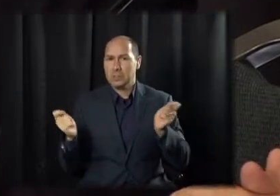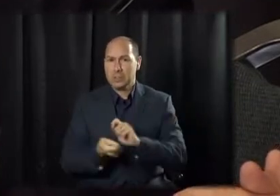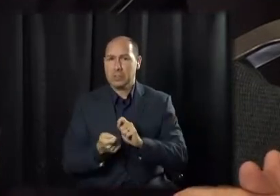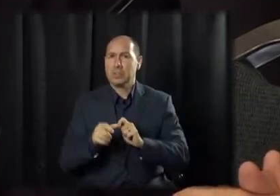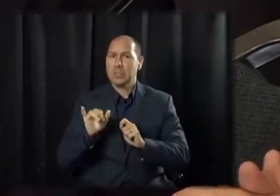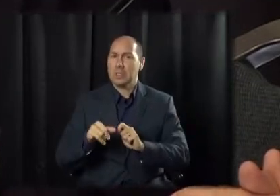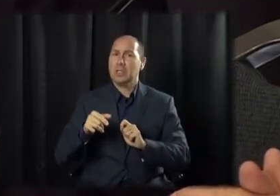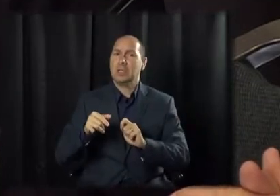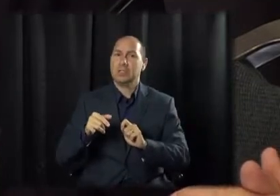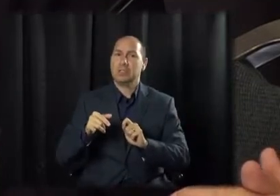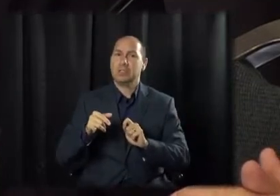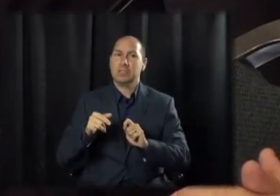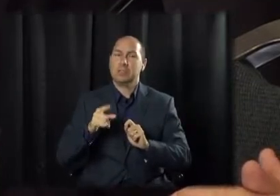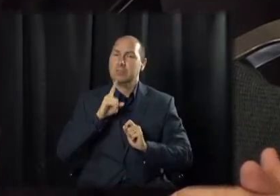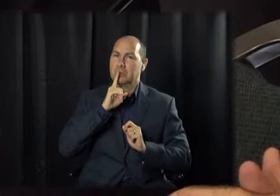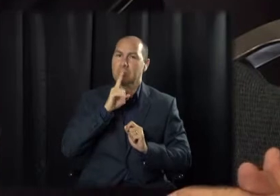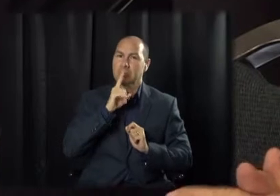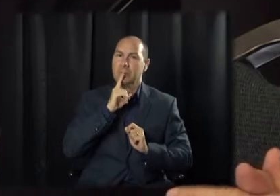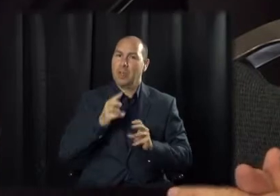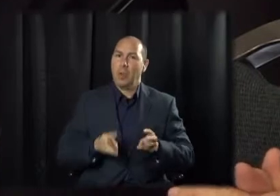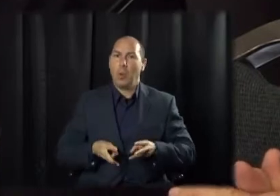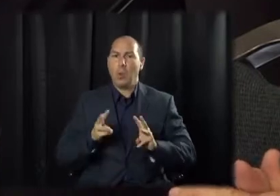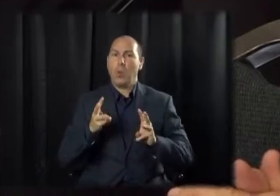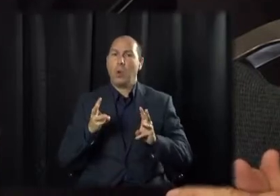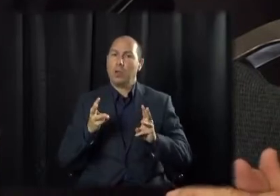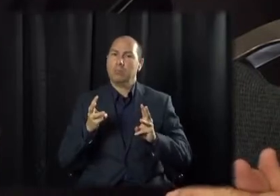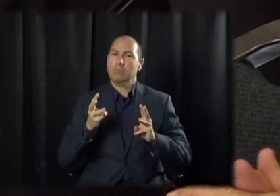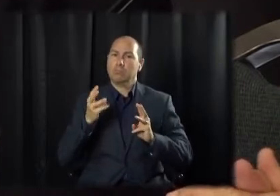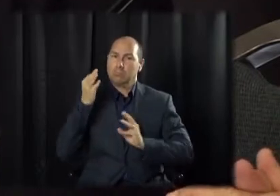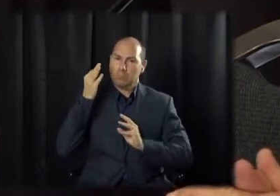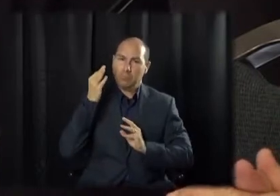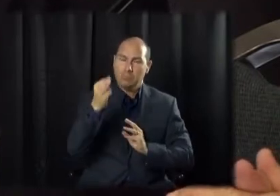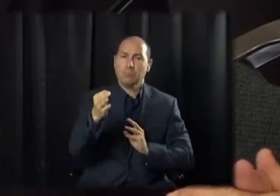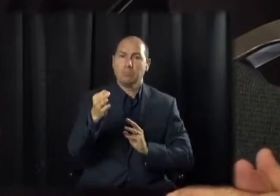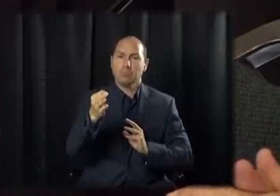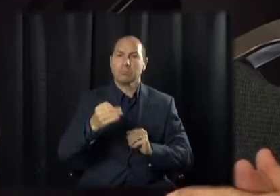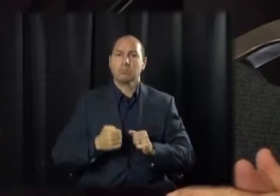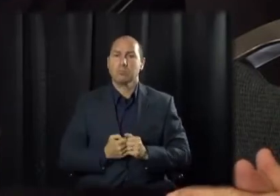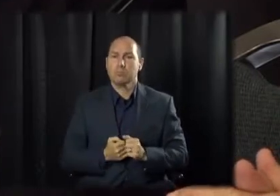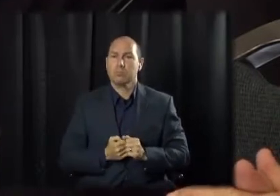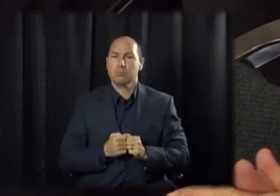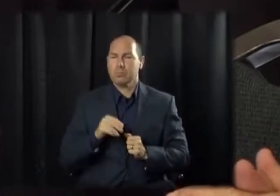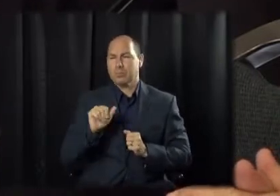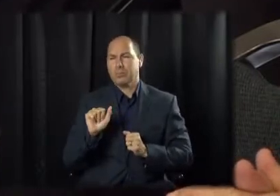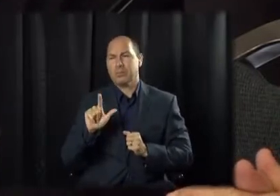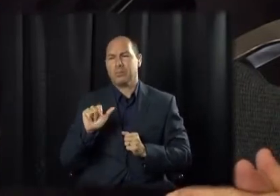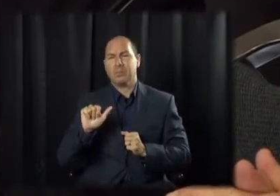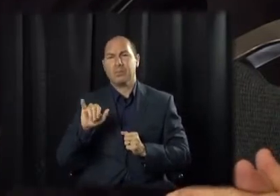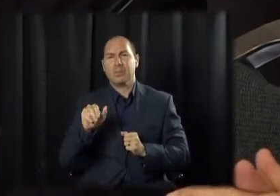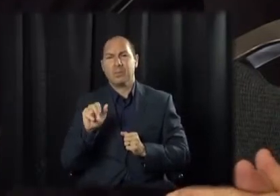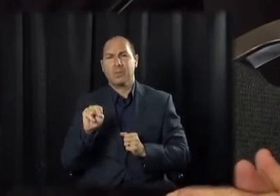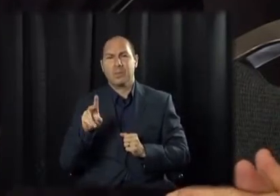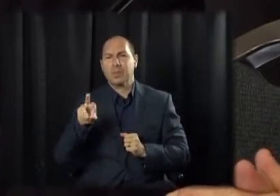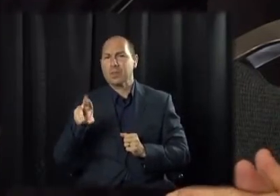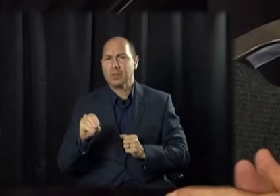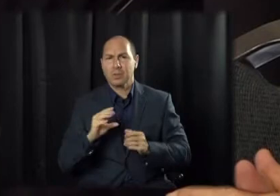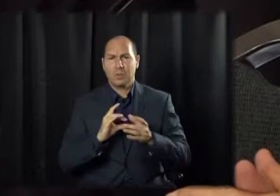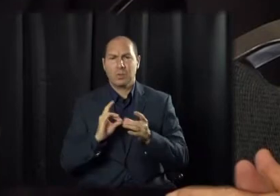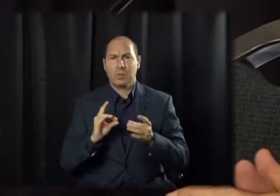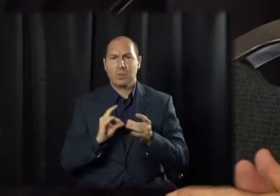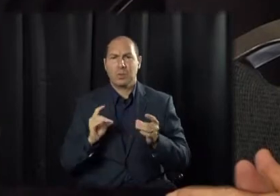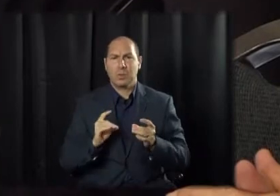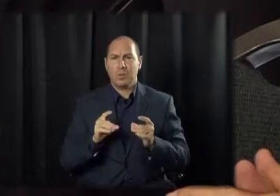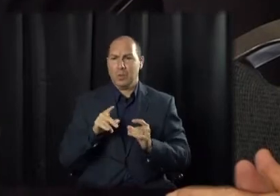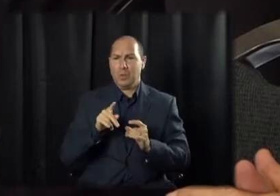forward in my view. As Alejandro said, Prepa is one of the